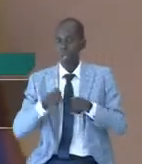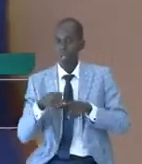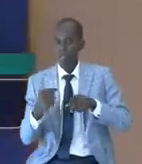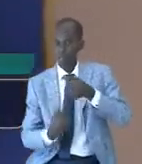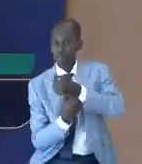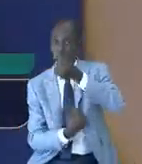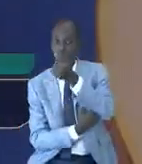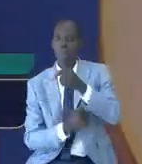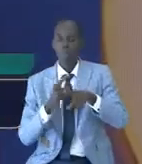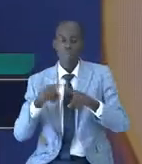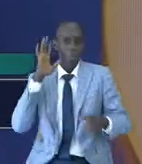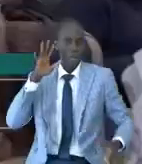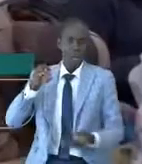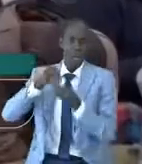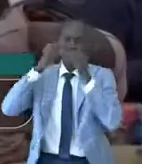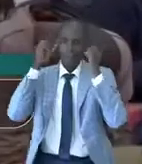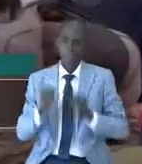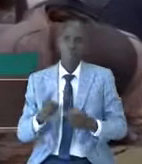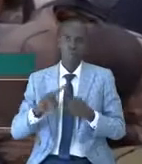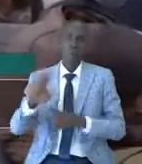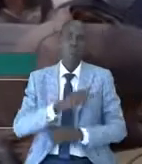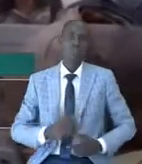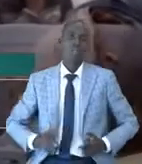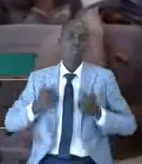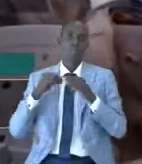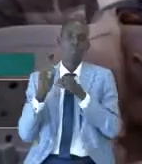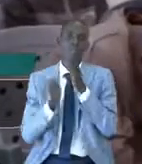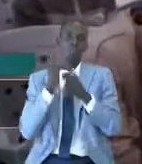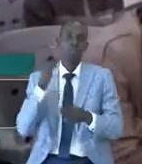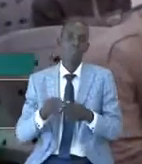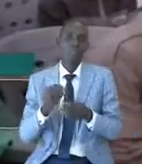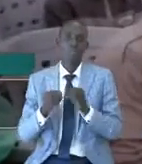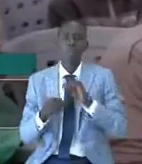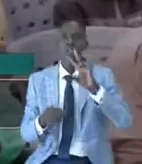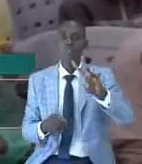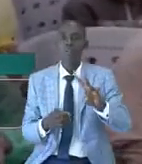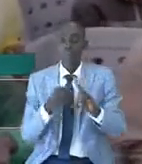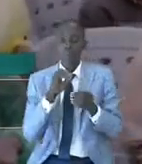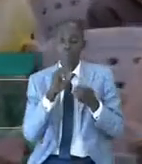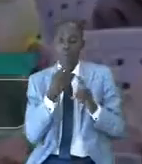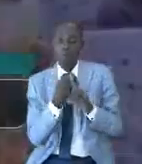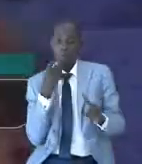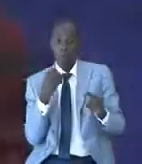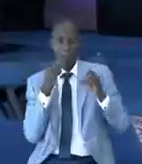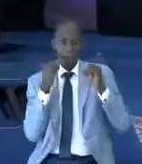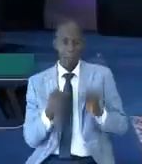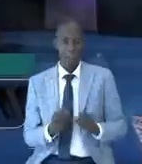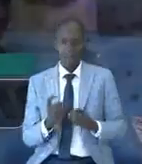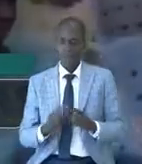life in Jesus' name. Amen. Number seven is from power to